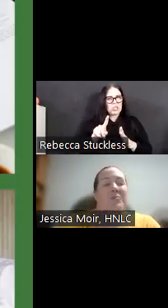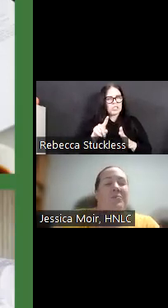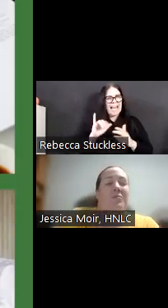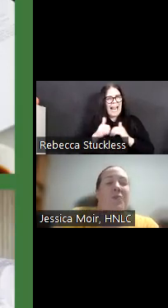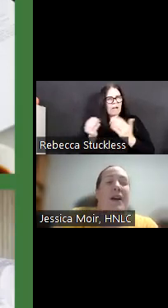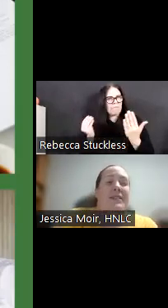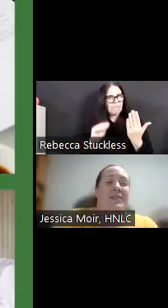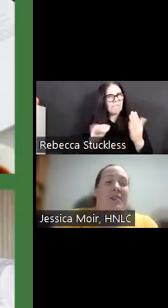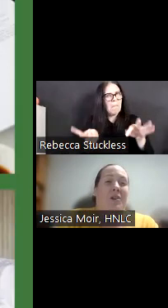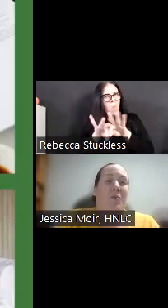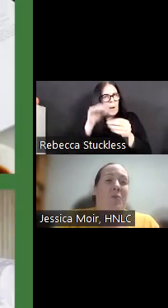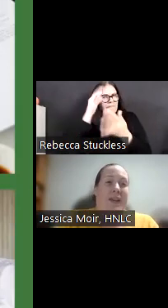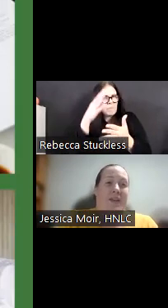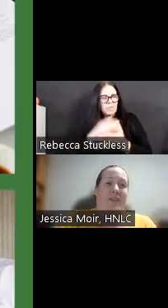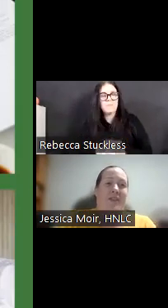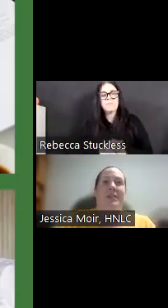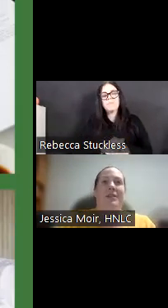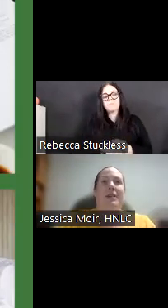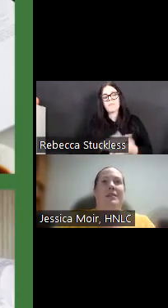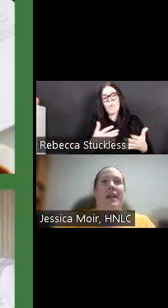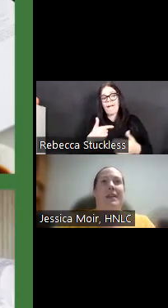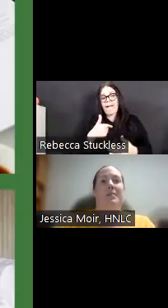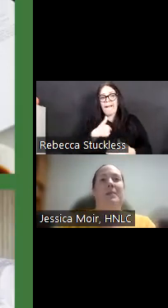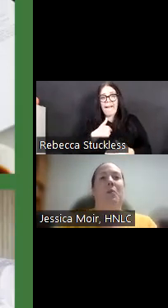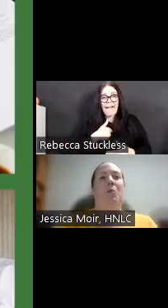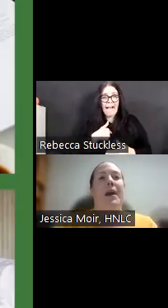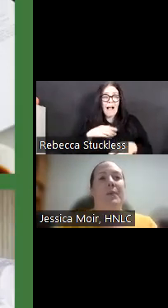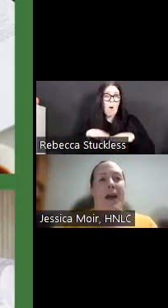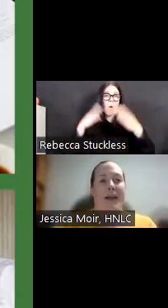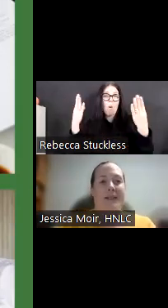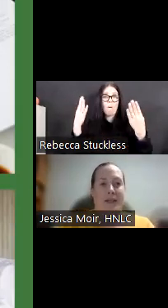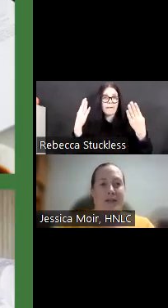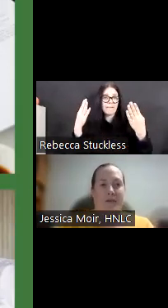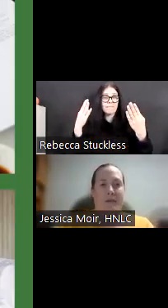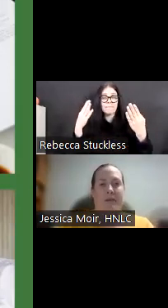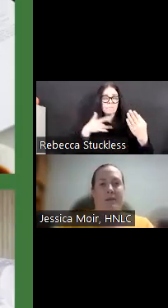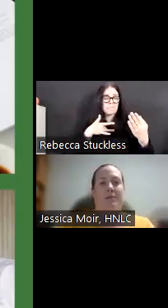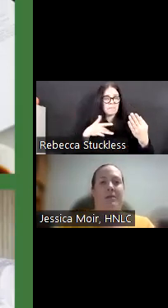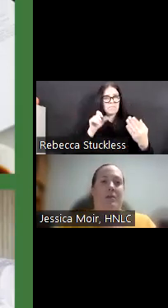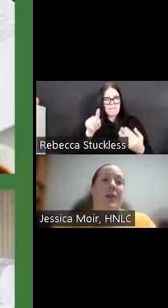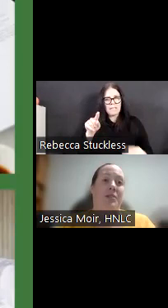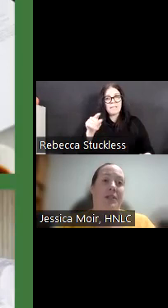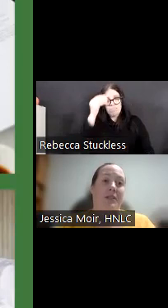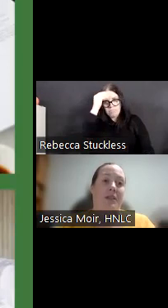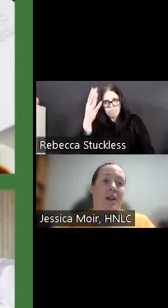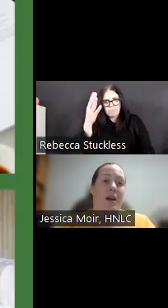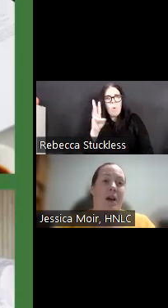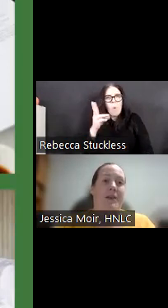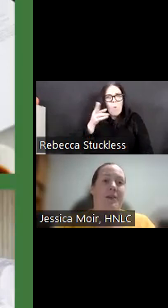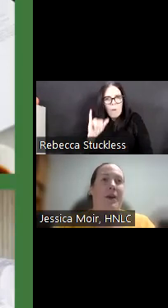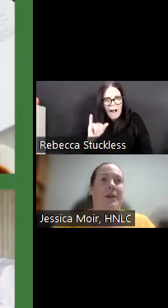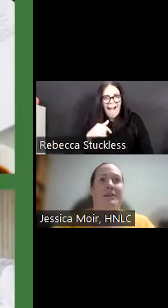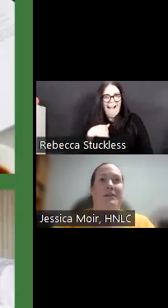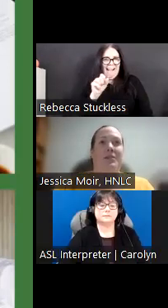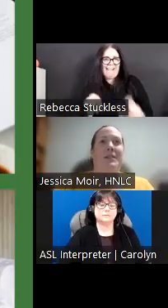So I start with telling people why we're asking those questions. I